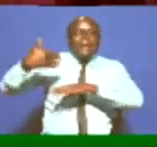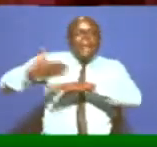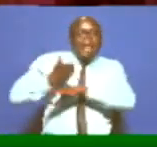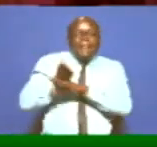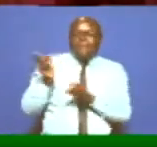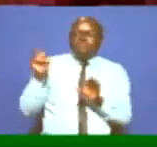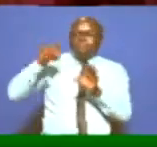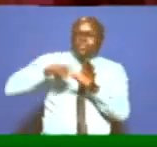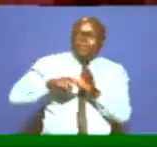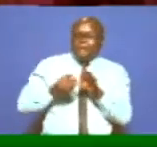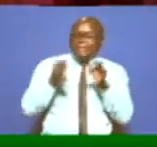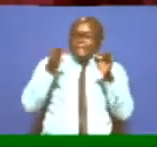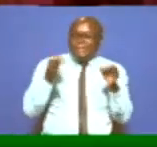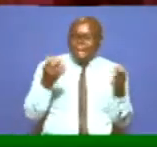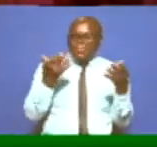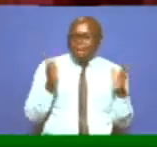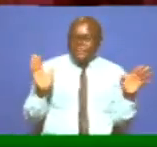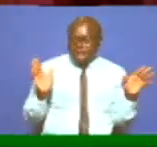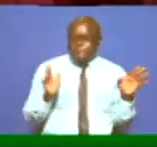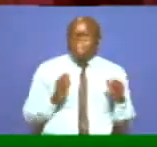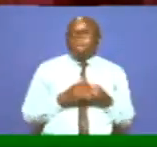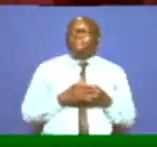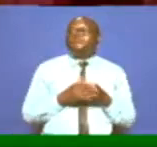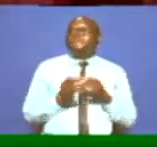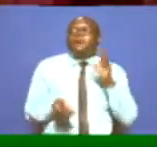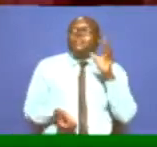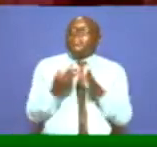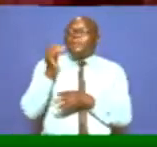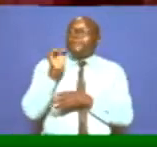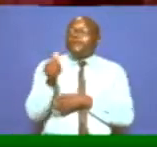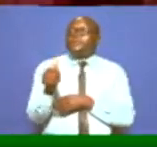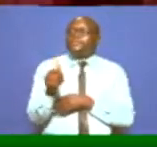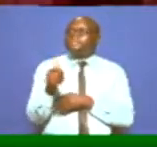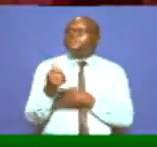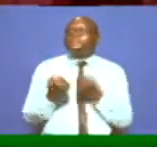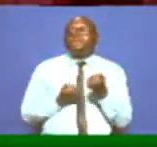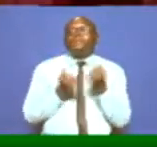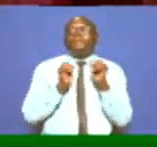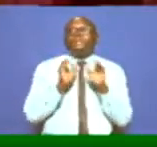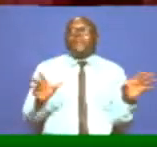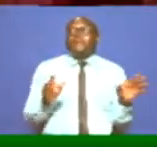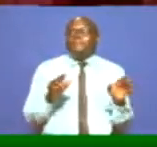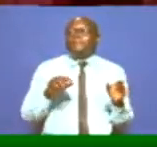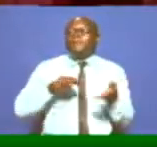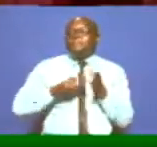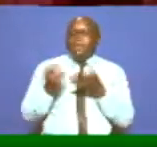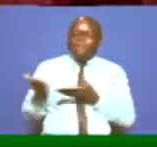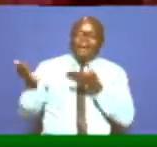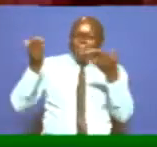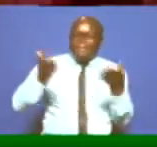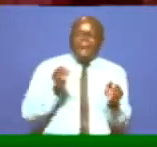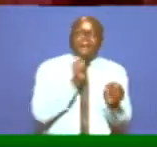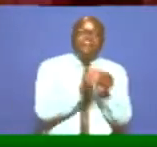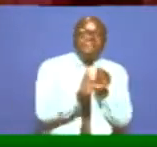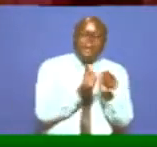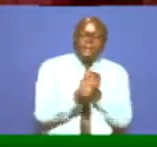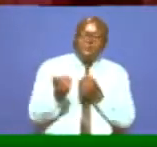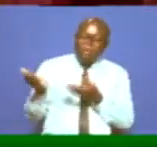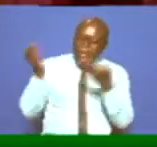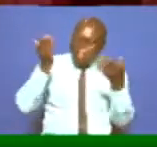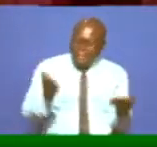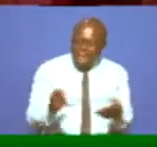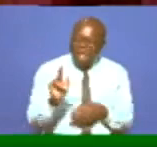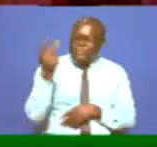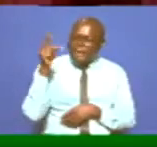treasury. Honorable Speaker, if production is not checked, it means we are going to import maize. And when we import maize, Honorable